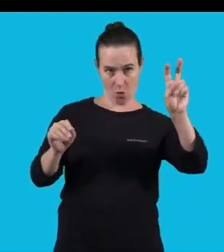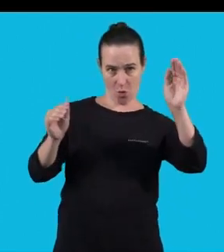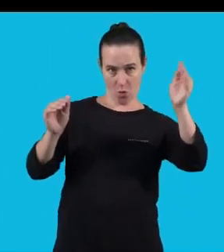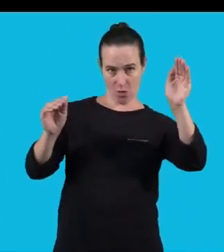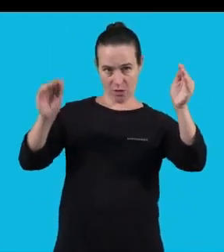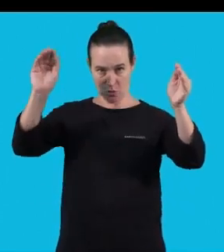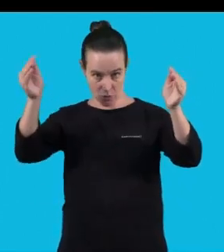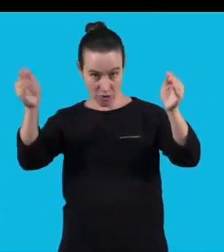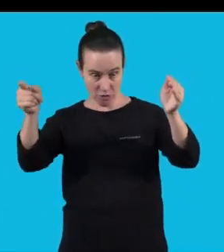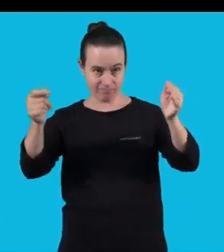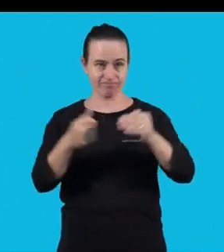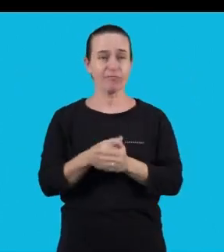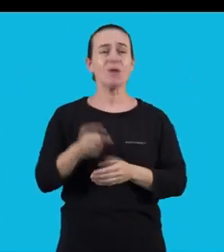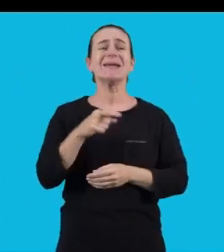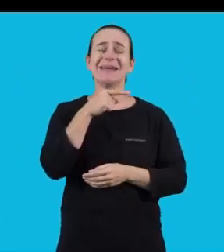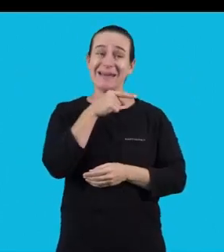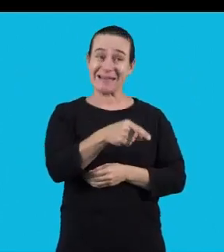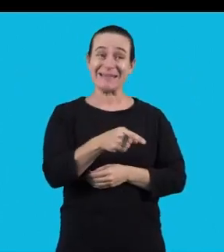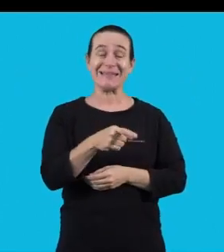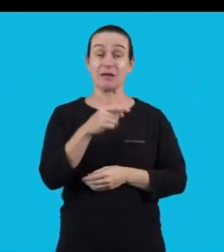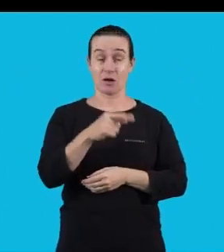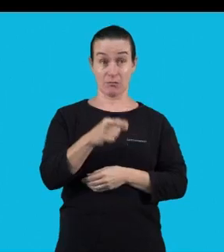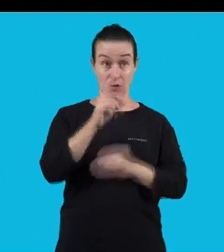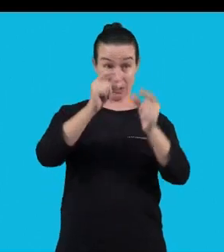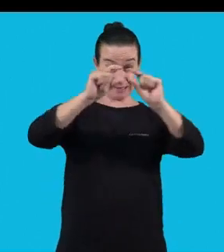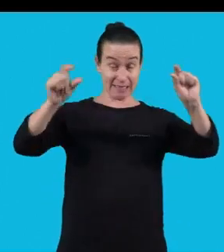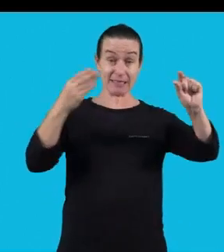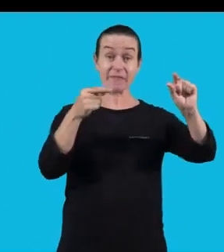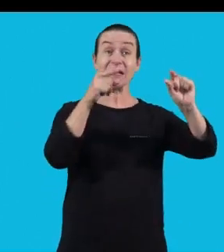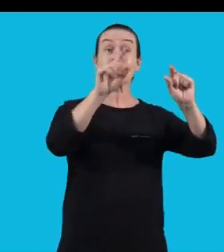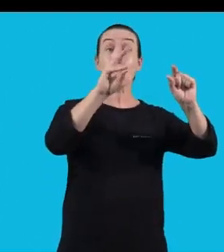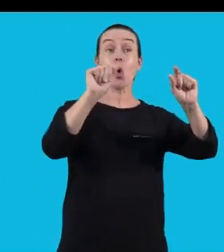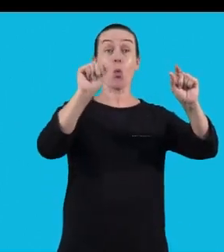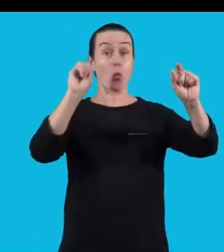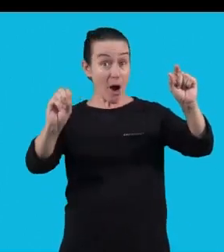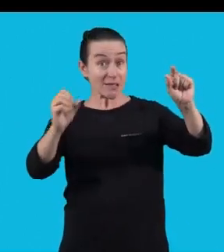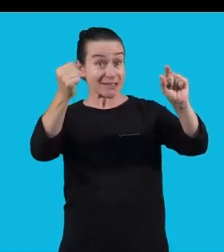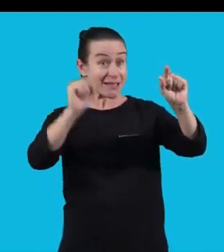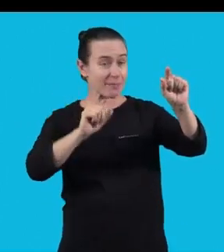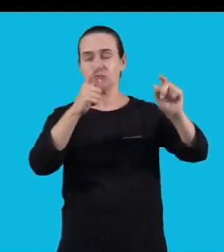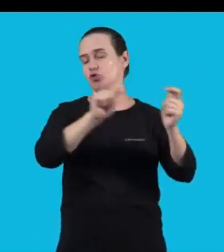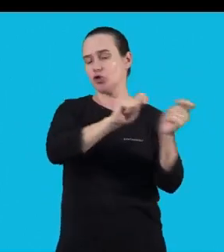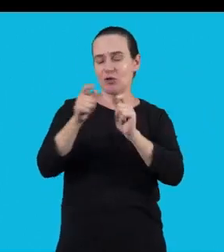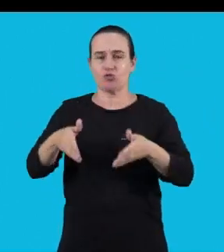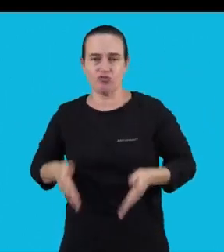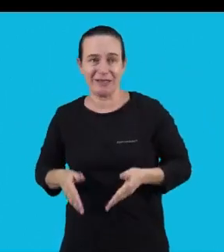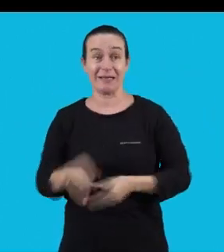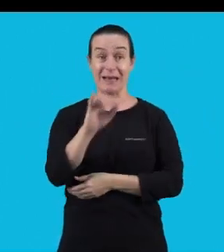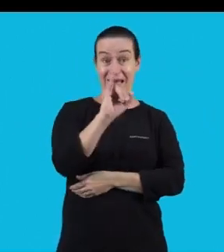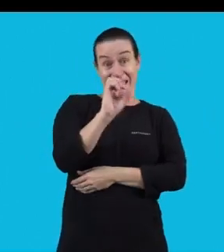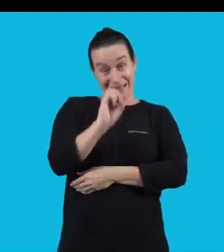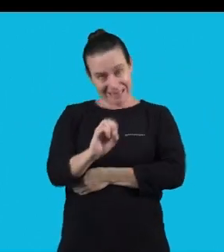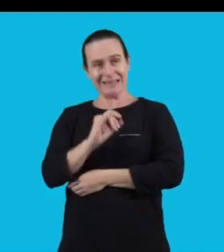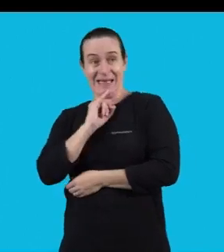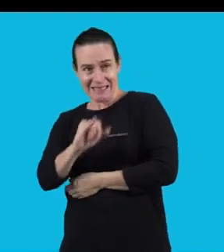marks, and was a gamble changes to is a gamble on the future. Here you will get 1 mark